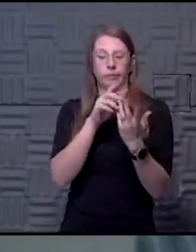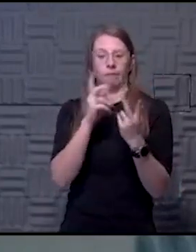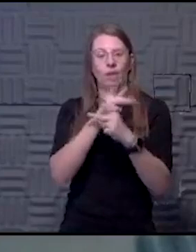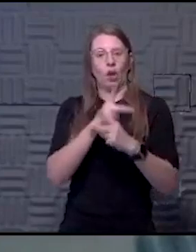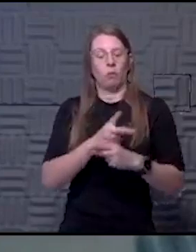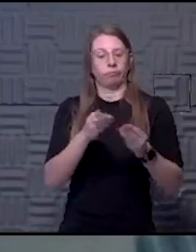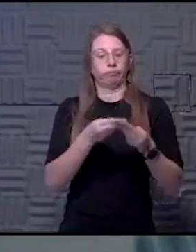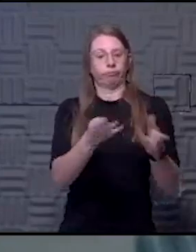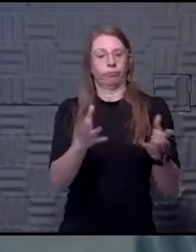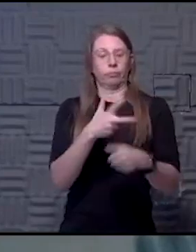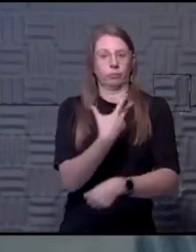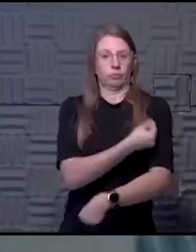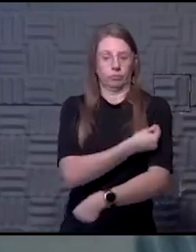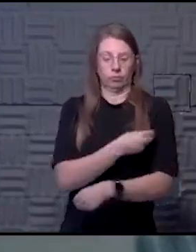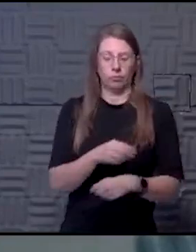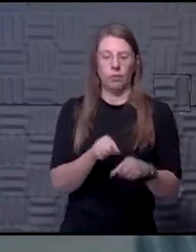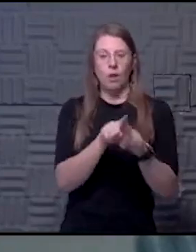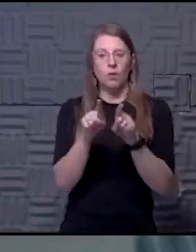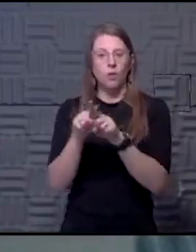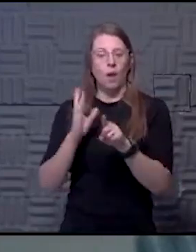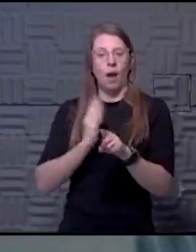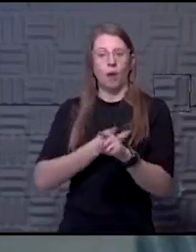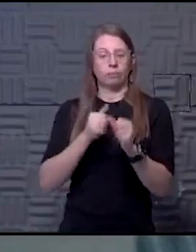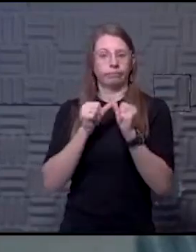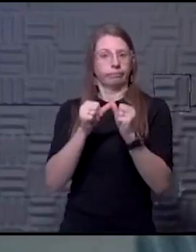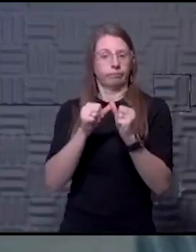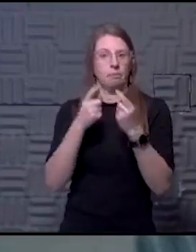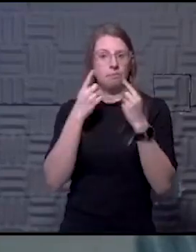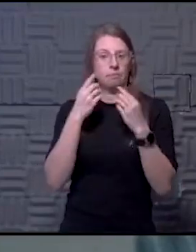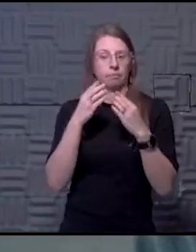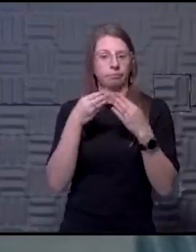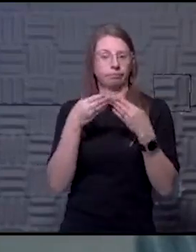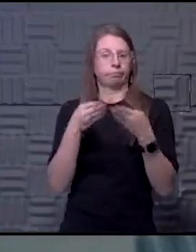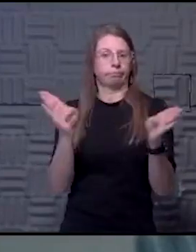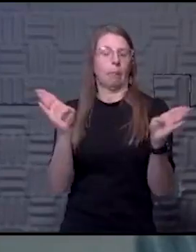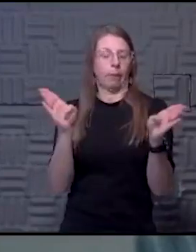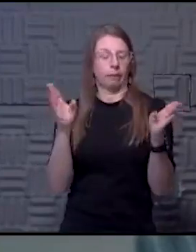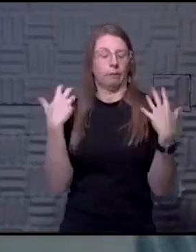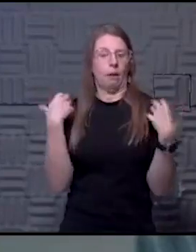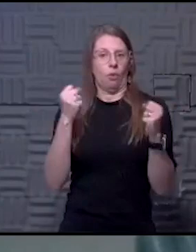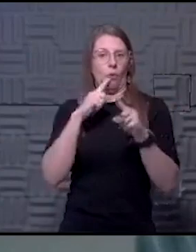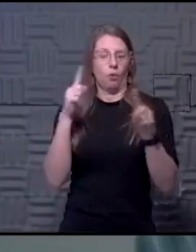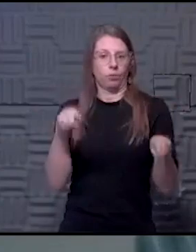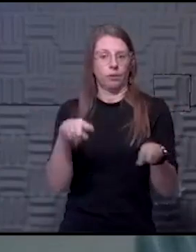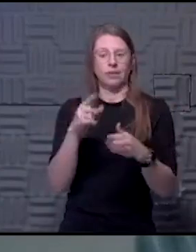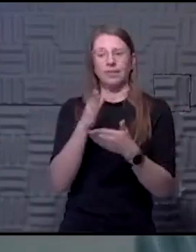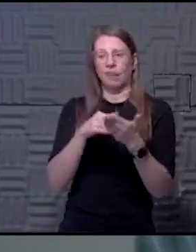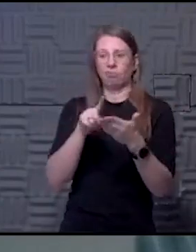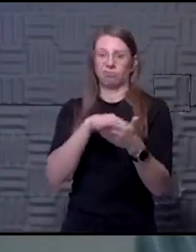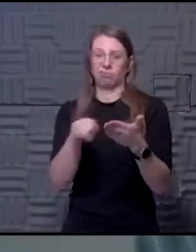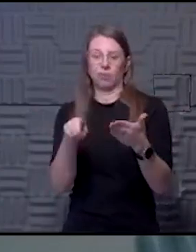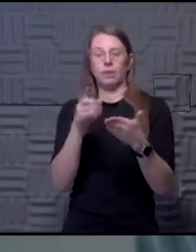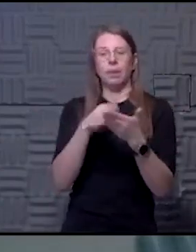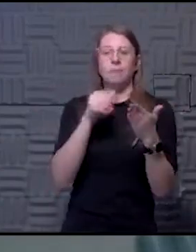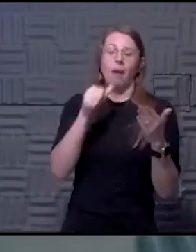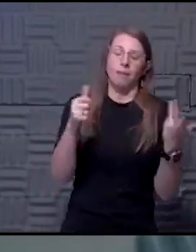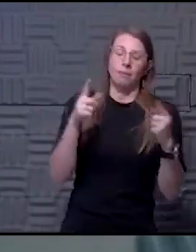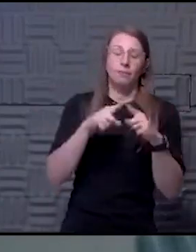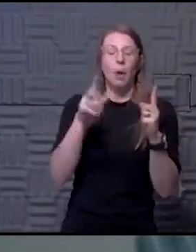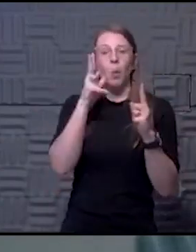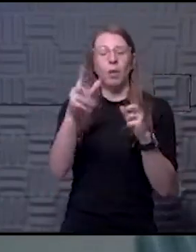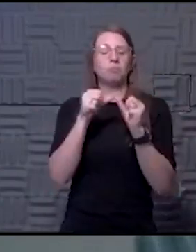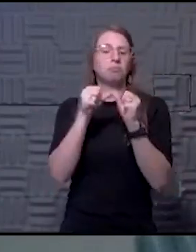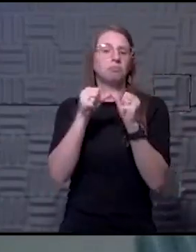consistency continuing in our public health orders. Sometimes that gets us some critiques or not. But those are the sorts of things that will probably continue through